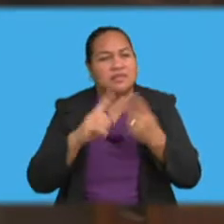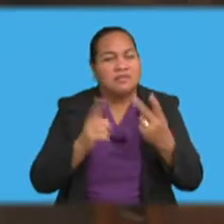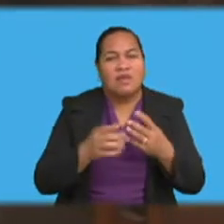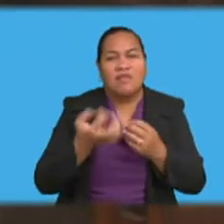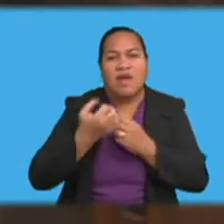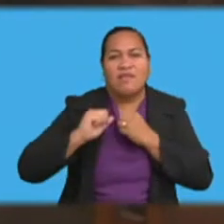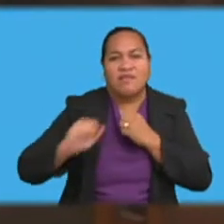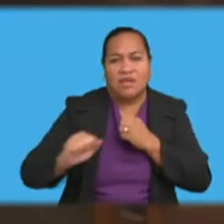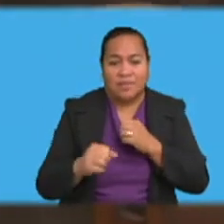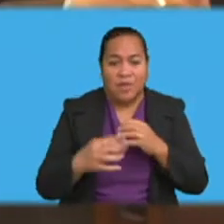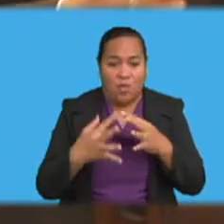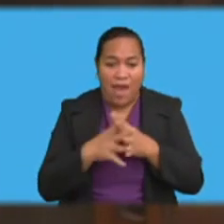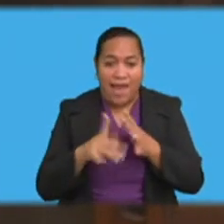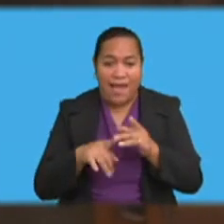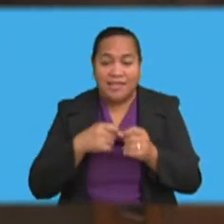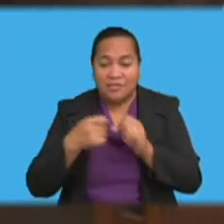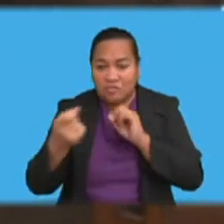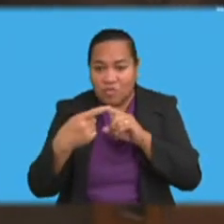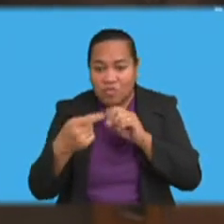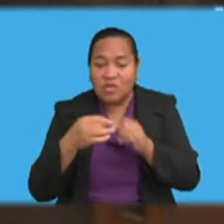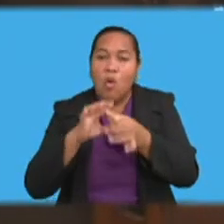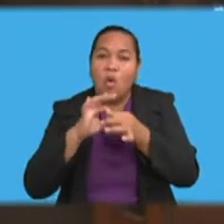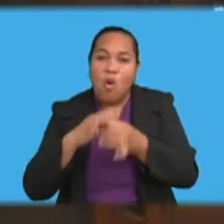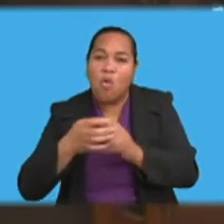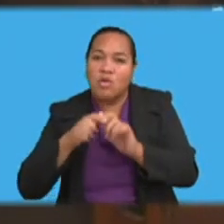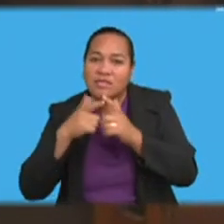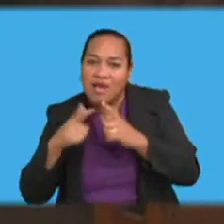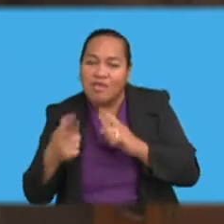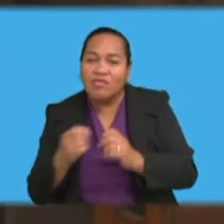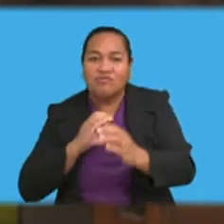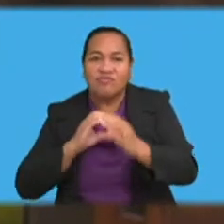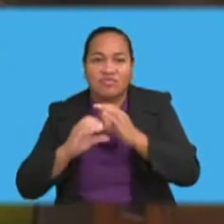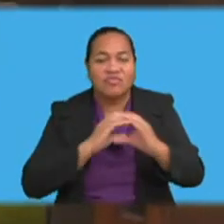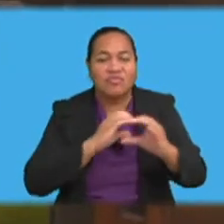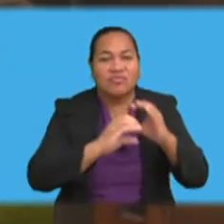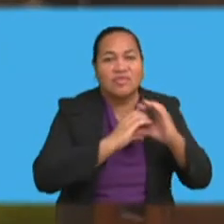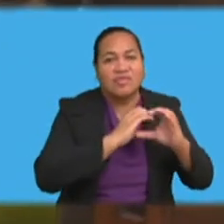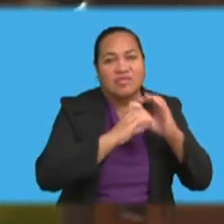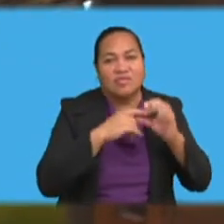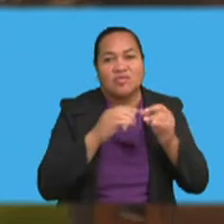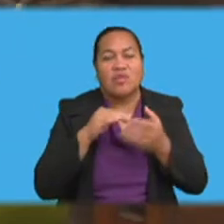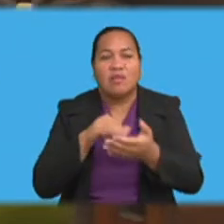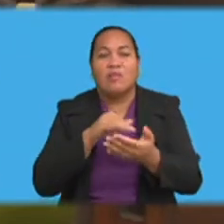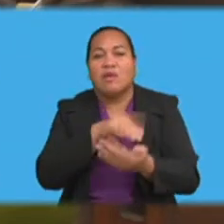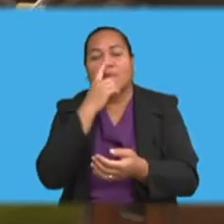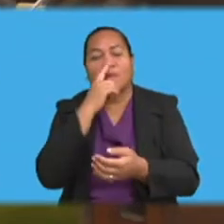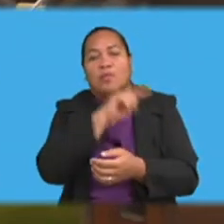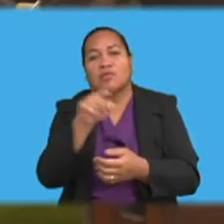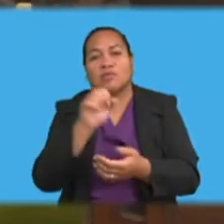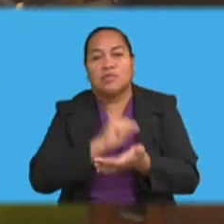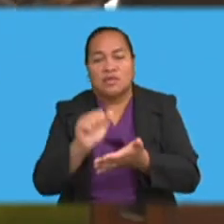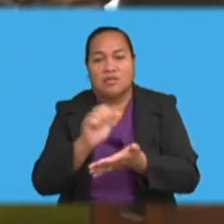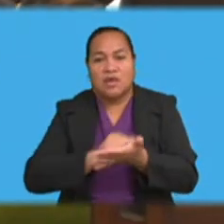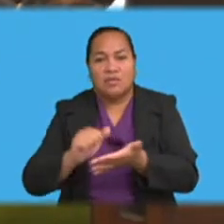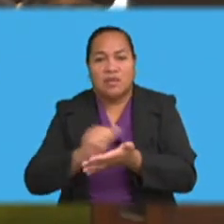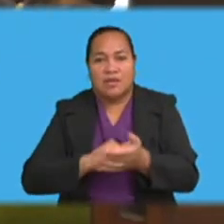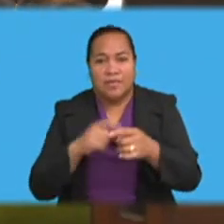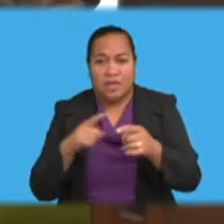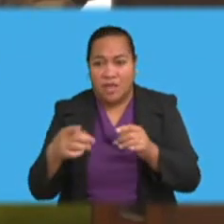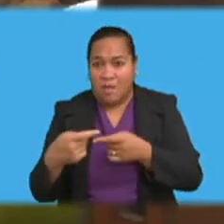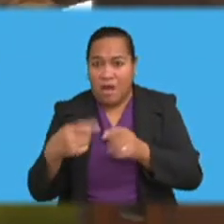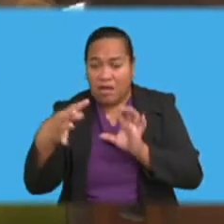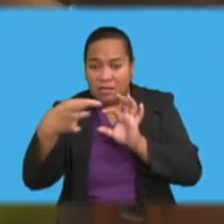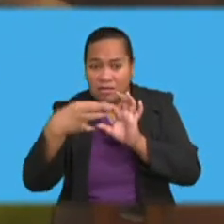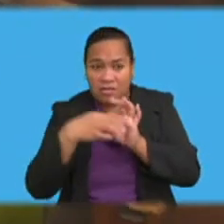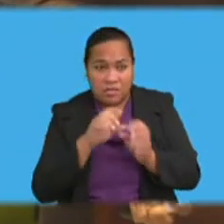is communicating to people in the various vernacular languages, both in advertising and customer service helpline. Market research conducted by Wailesi found